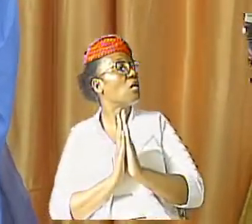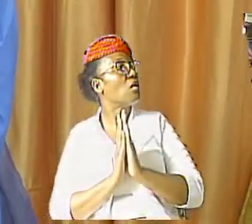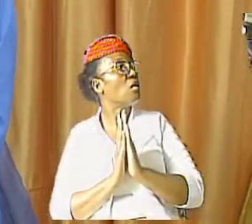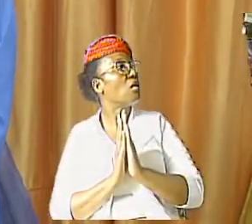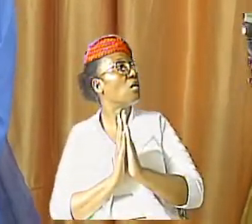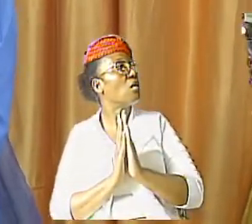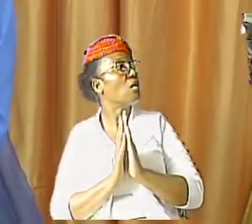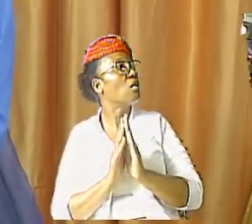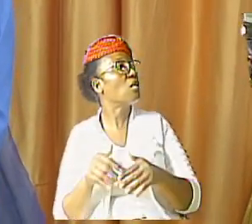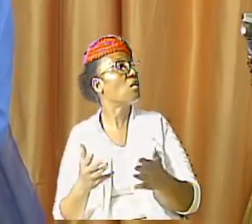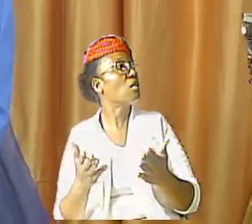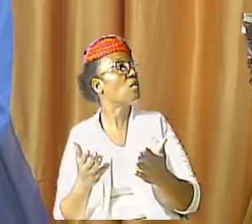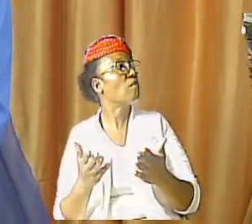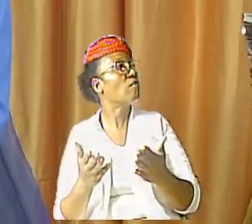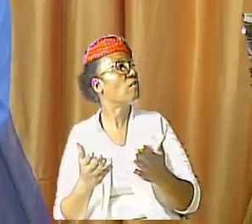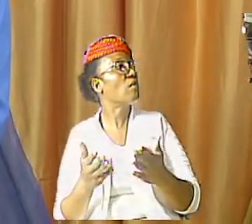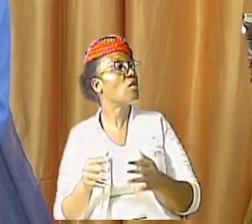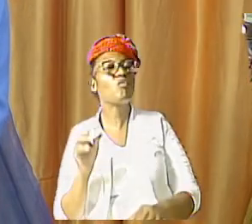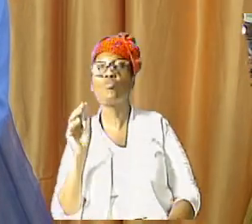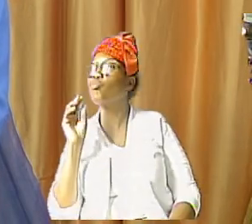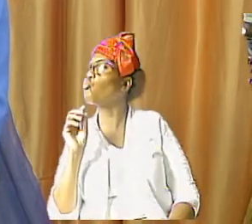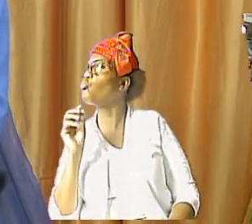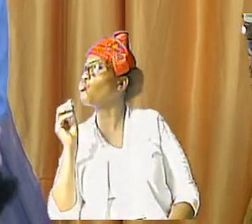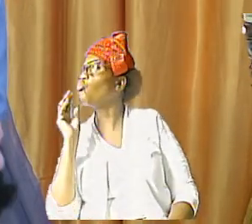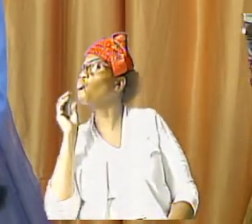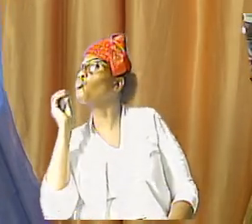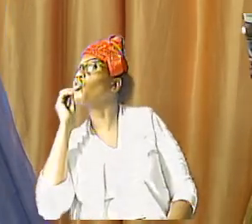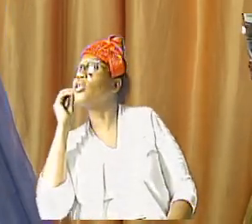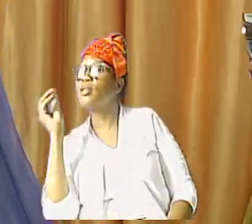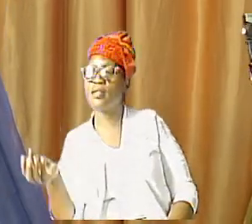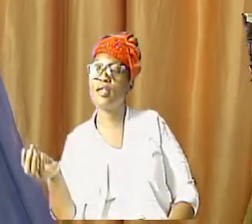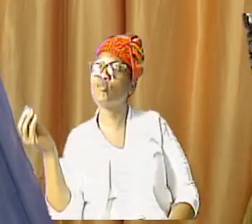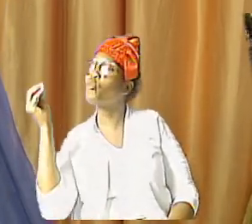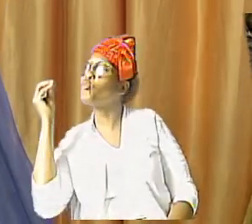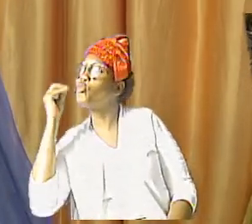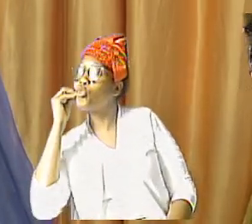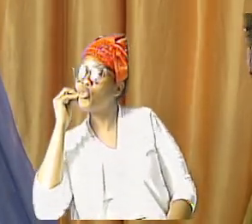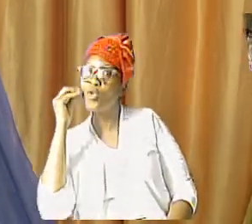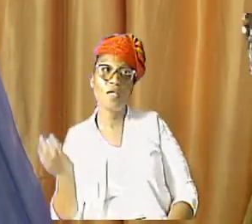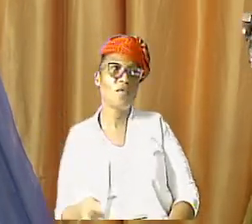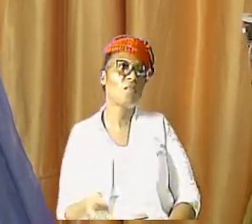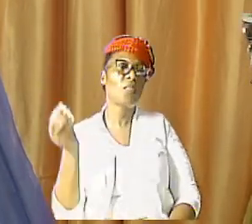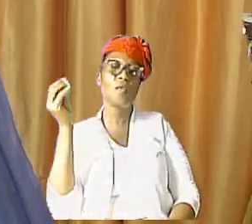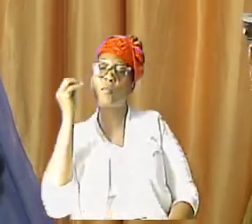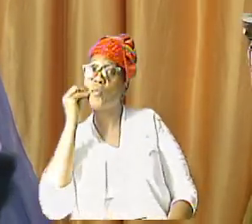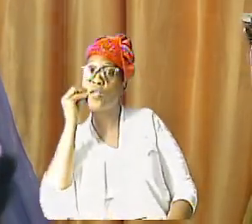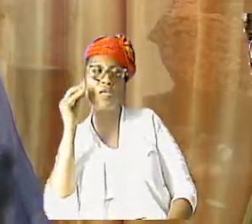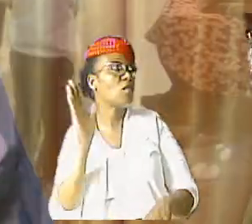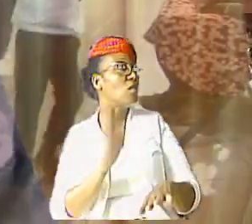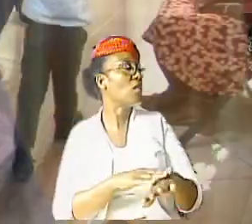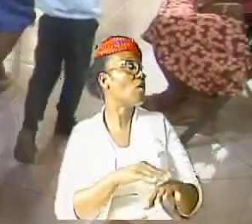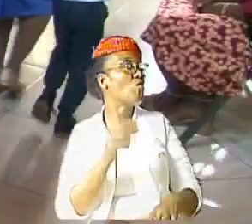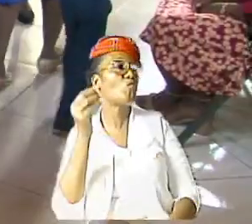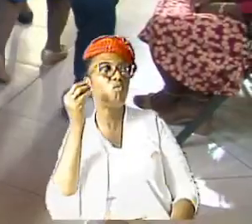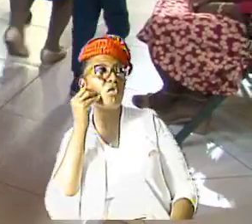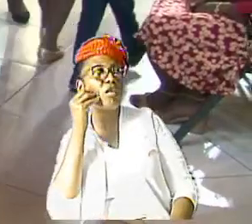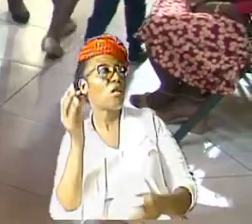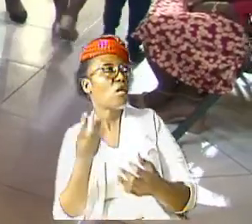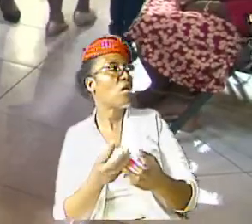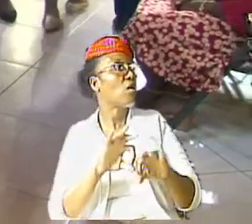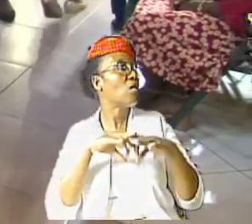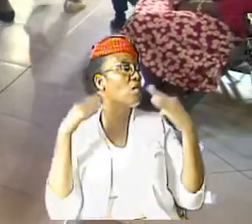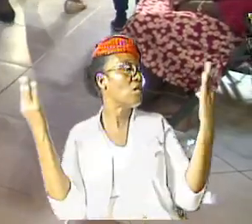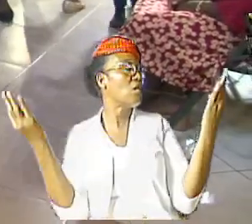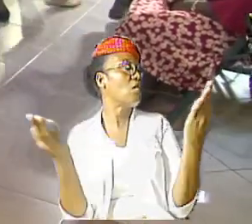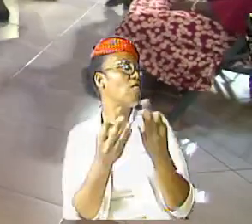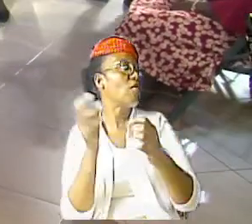we're going to ask. Just give them a little peck on the cheek. You know, I mean, just on the cheek for now, right? Yes, this is family day and we just